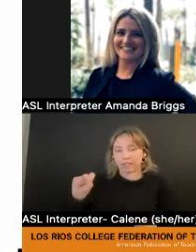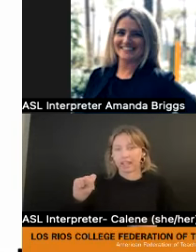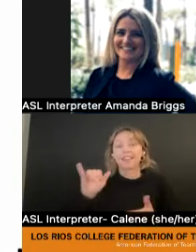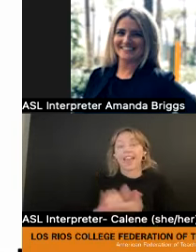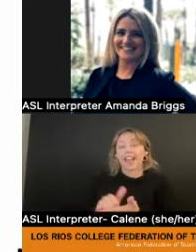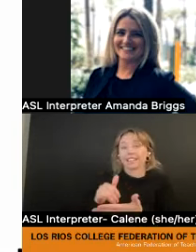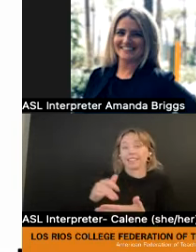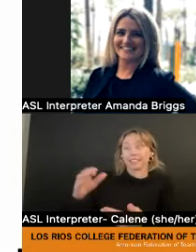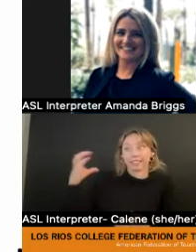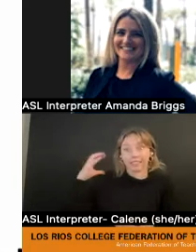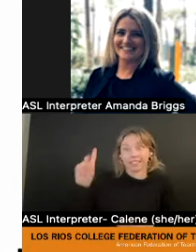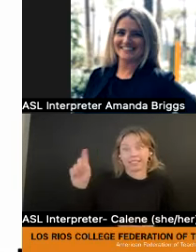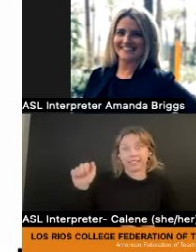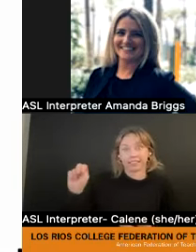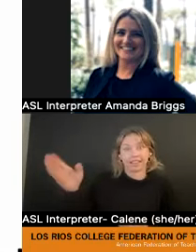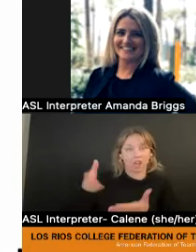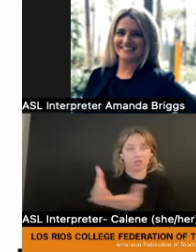for counselors,